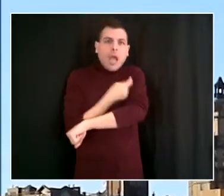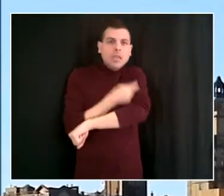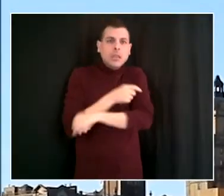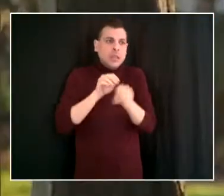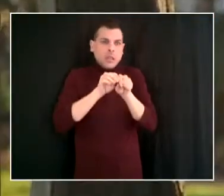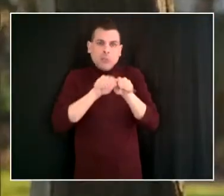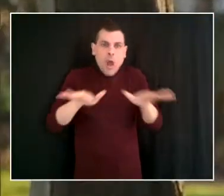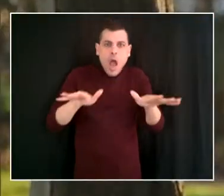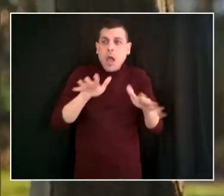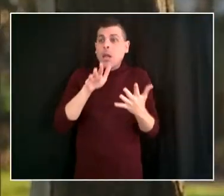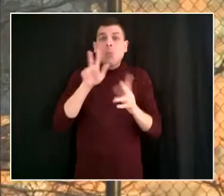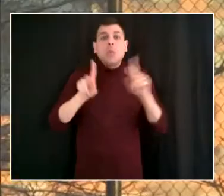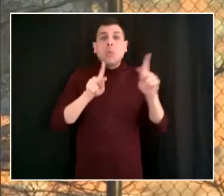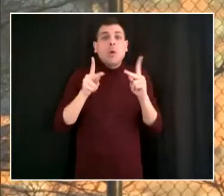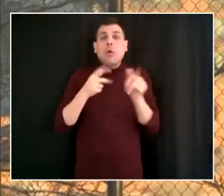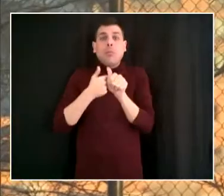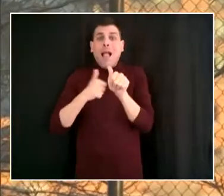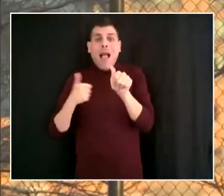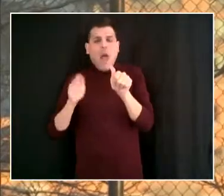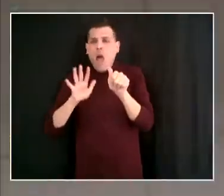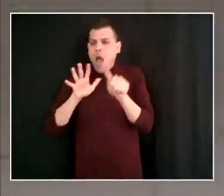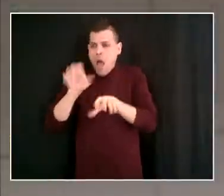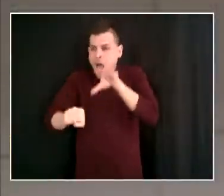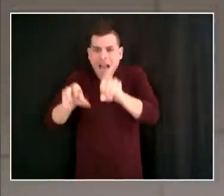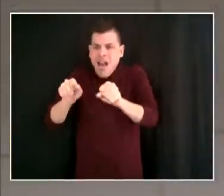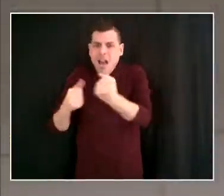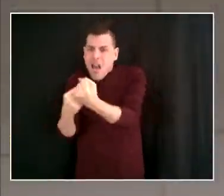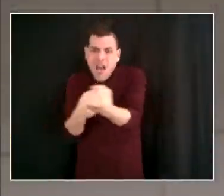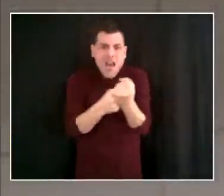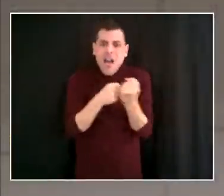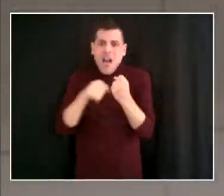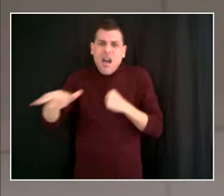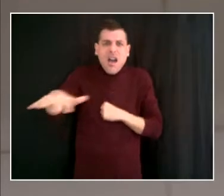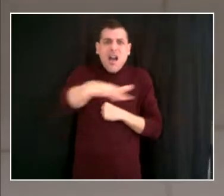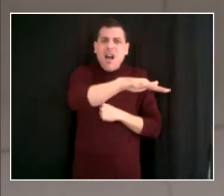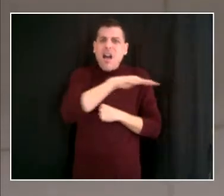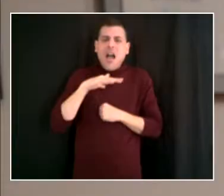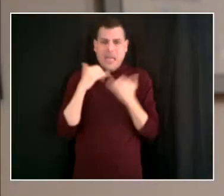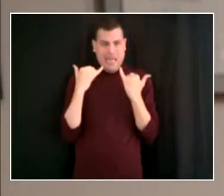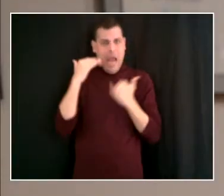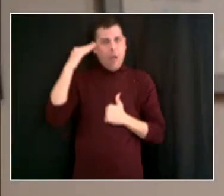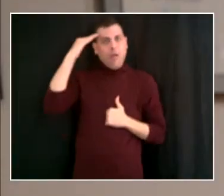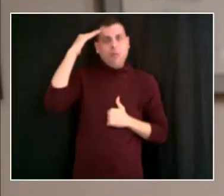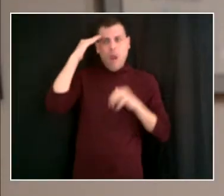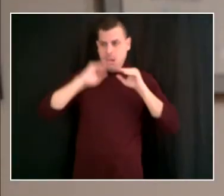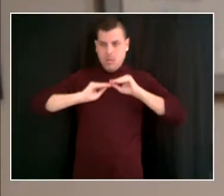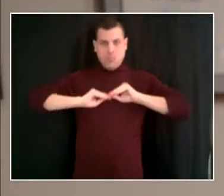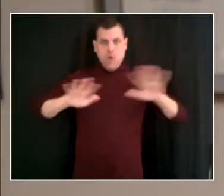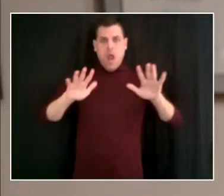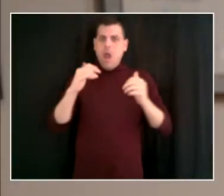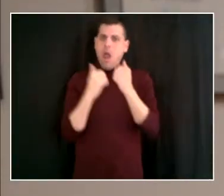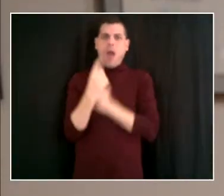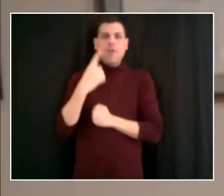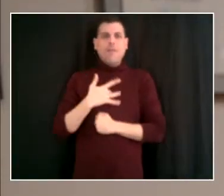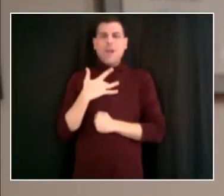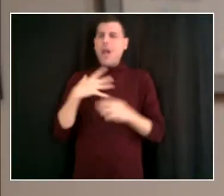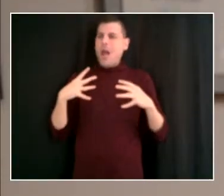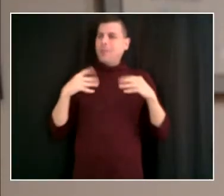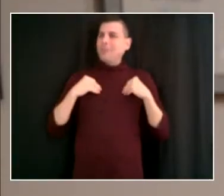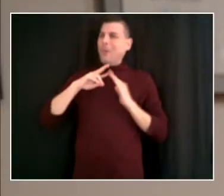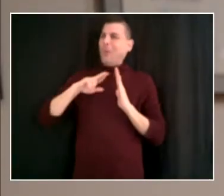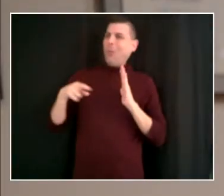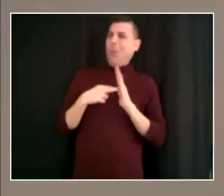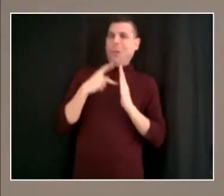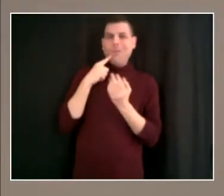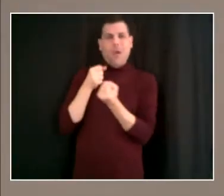are all now aware that we have a piece of public health duty. New York City is definitely a healthier city